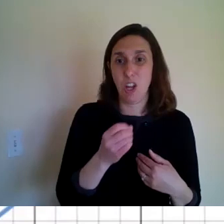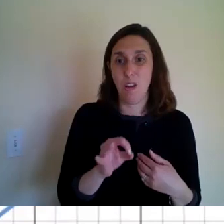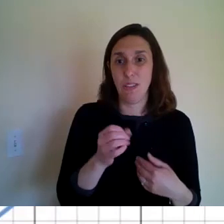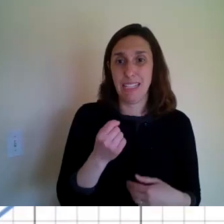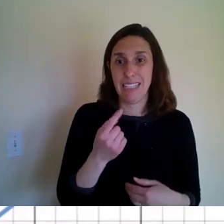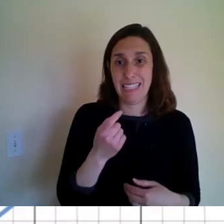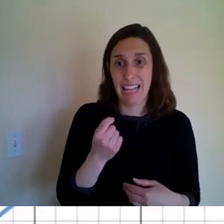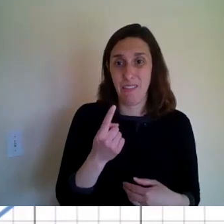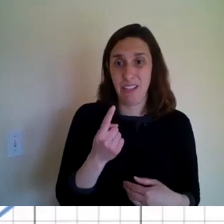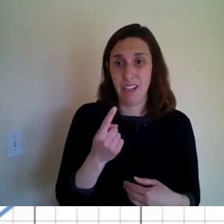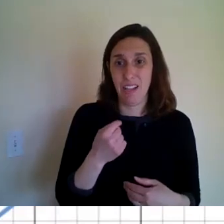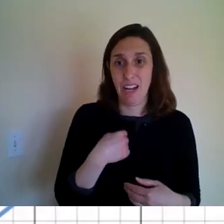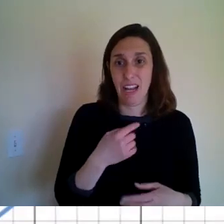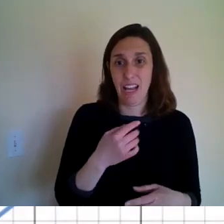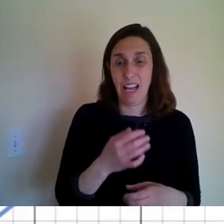I get